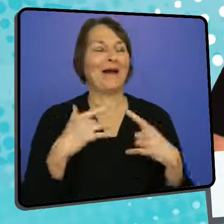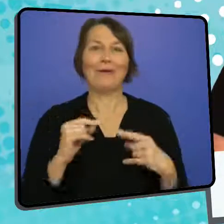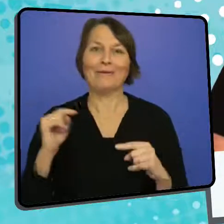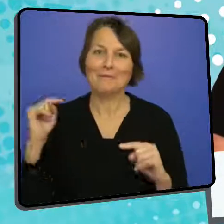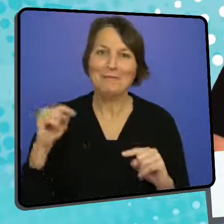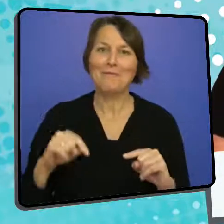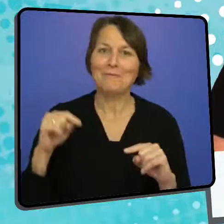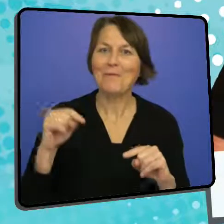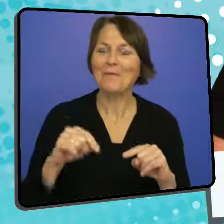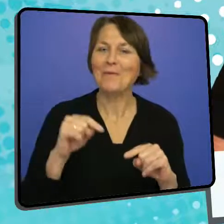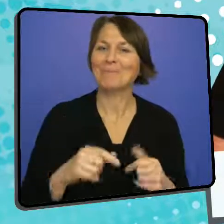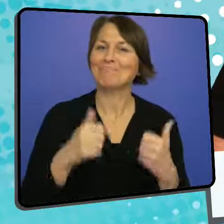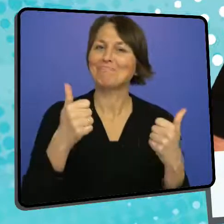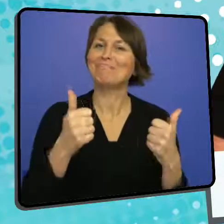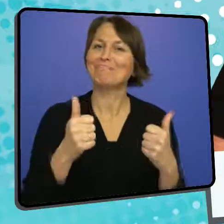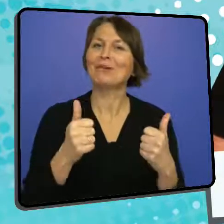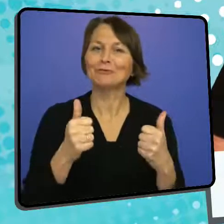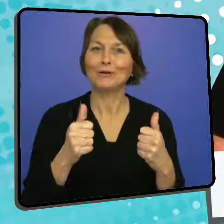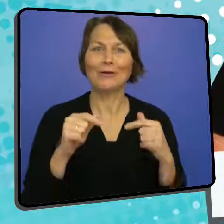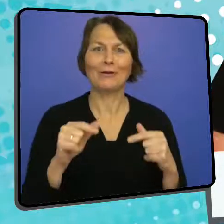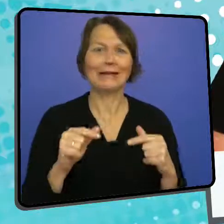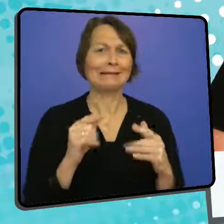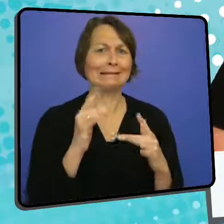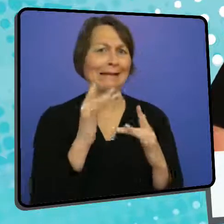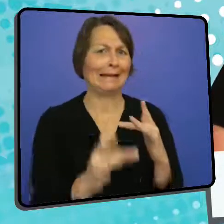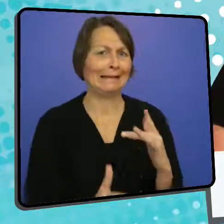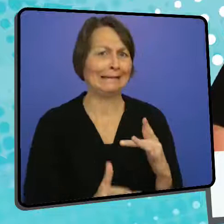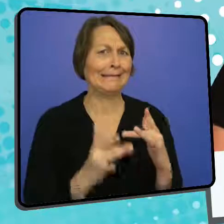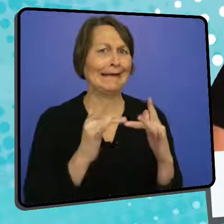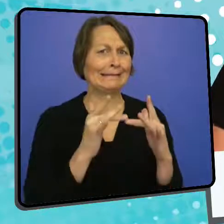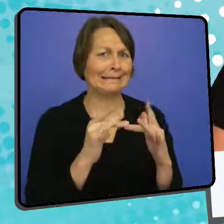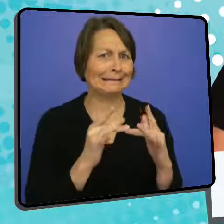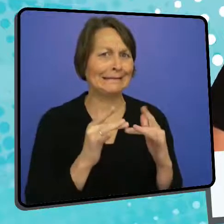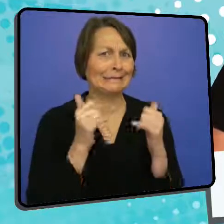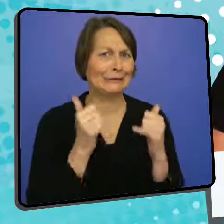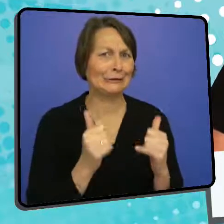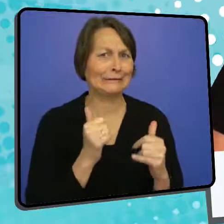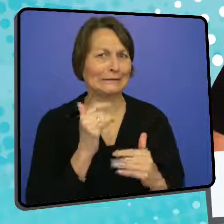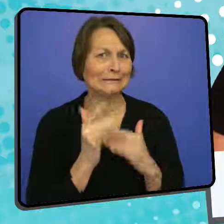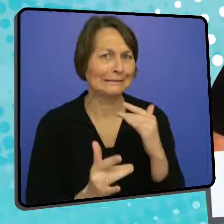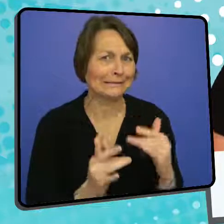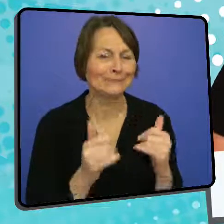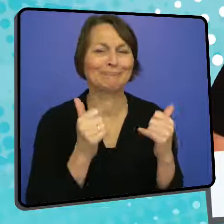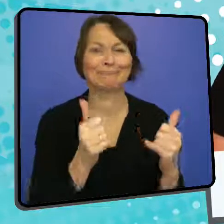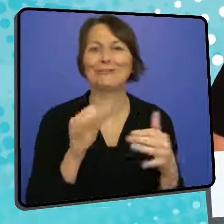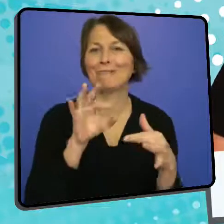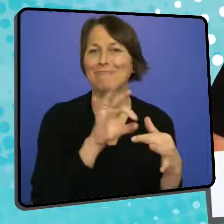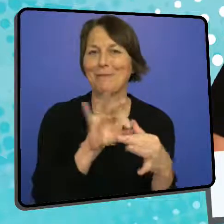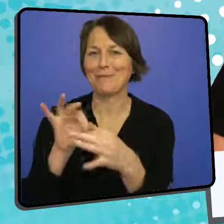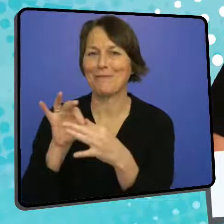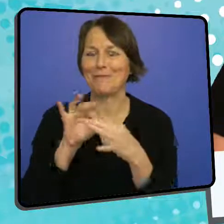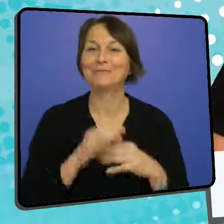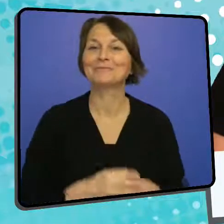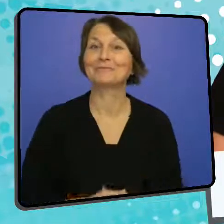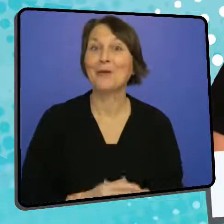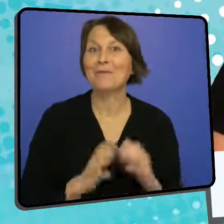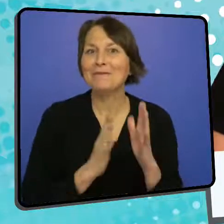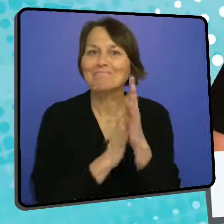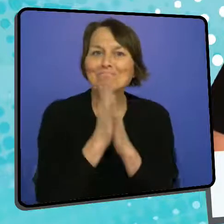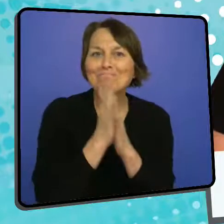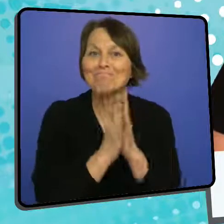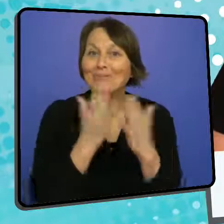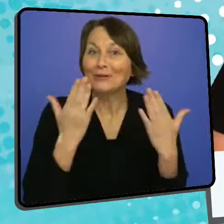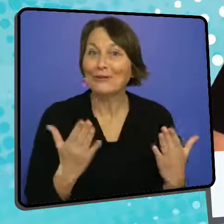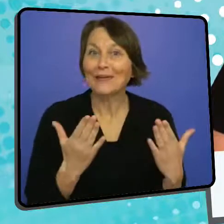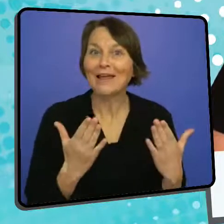our connections hold out, hopefully. But one of the things I'm excited for today is our